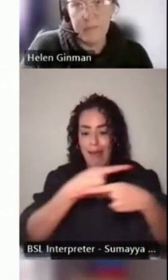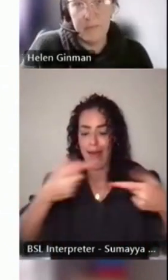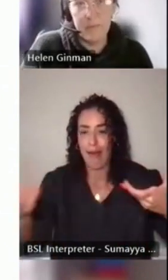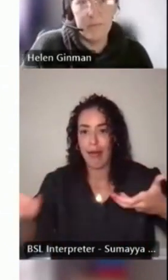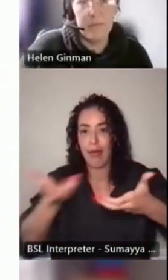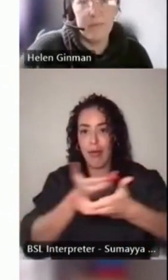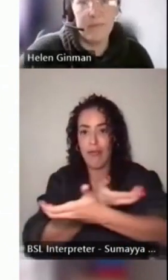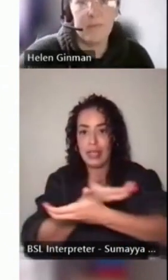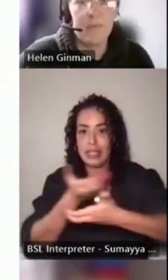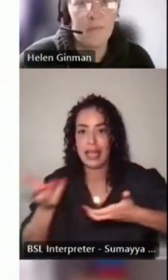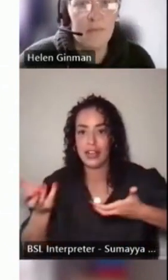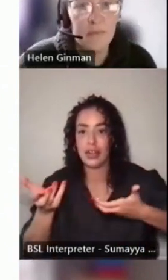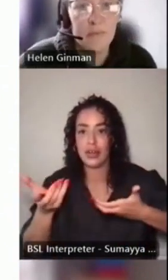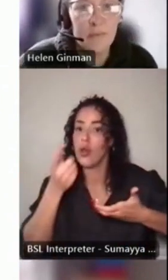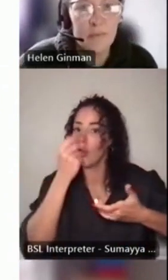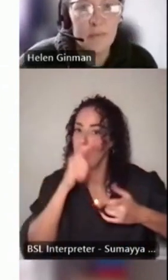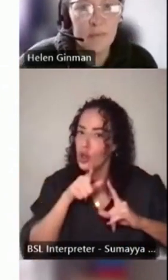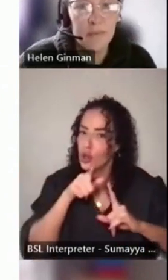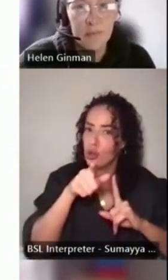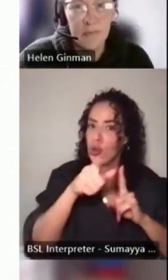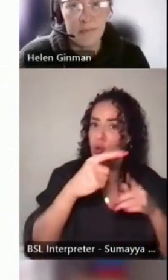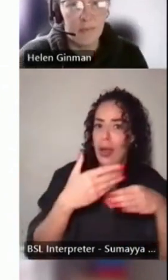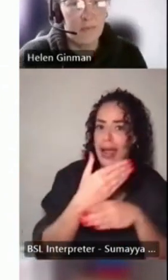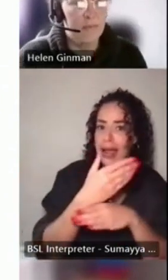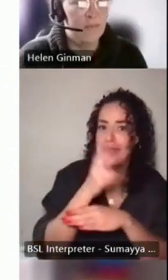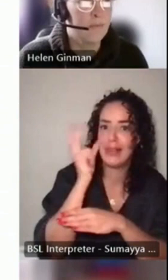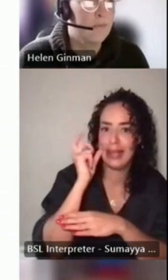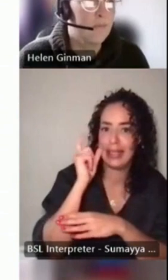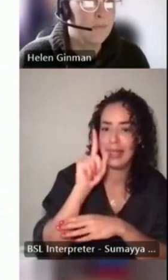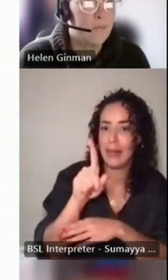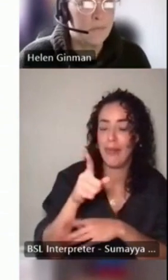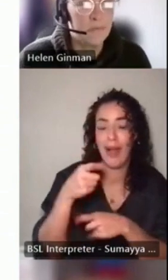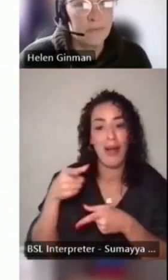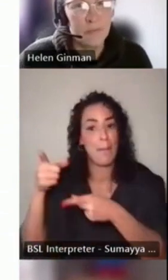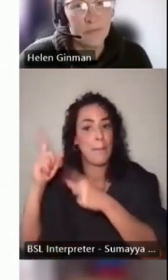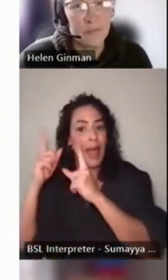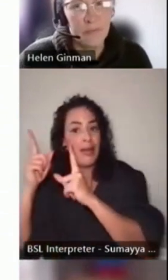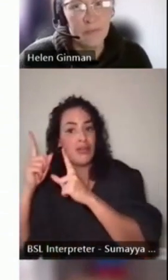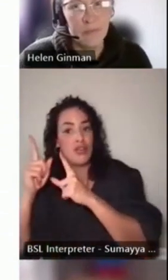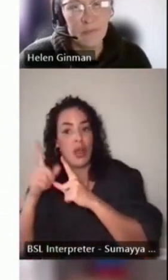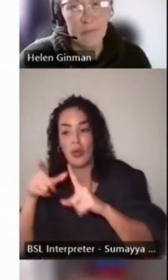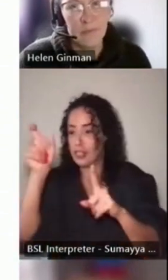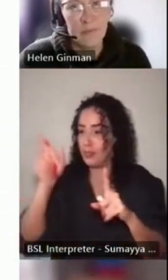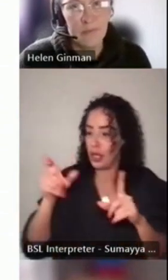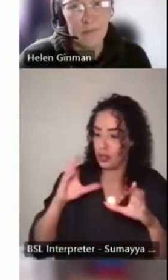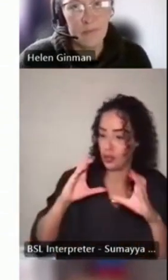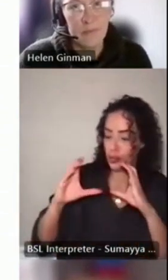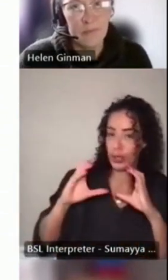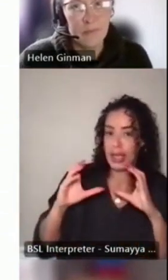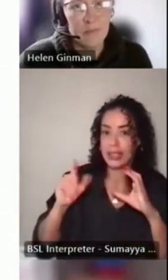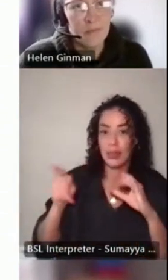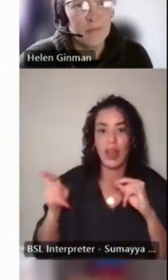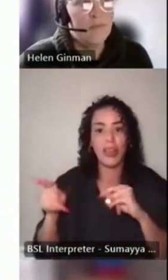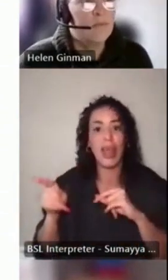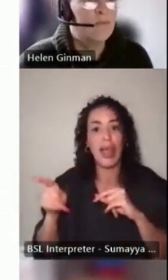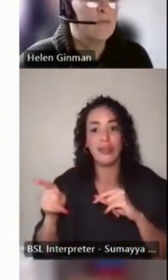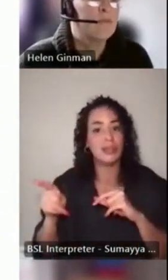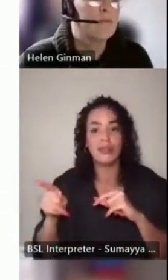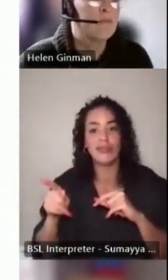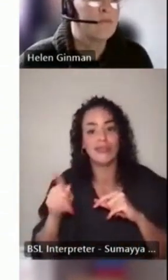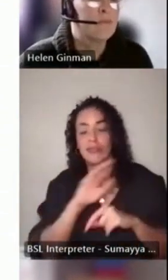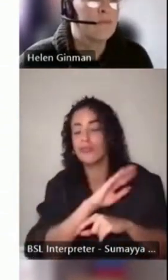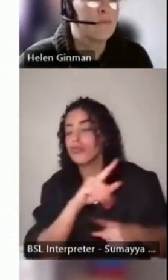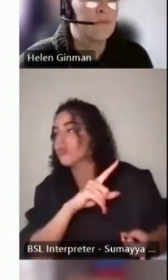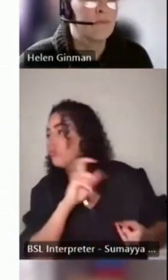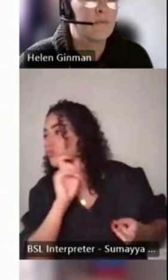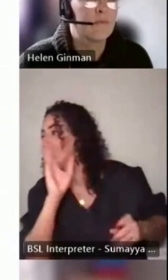were using the active listening skills, but maybe your manager or the person you were communicating with just wasn't picking up